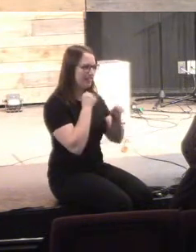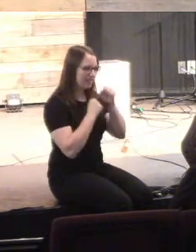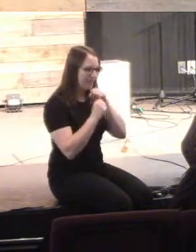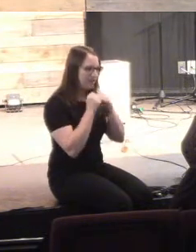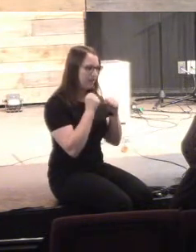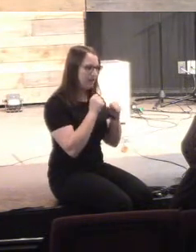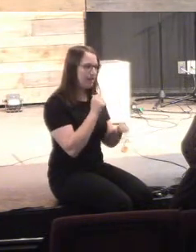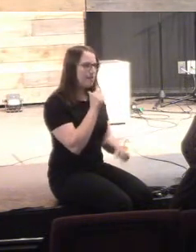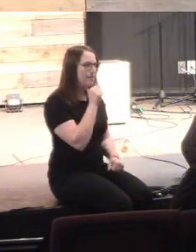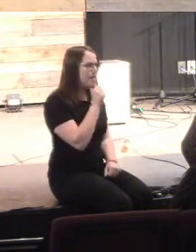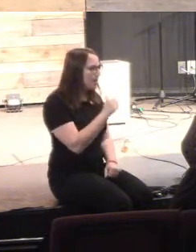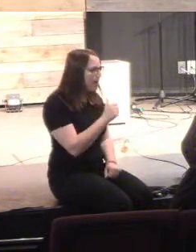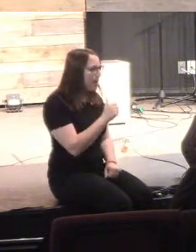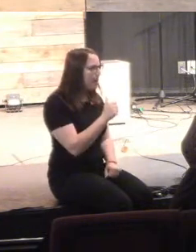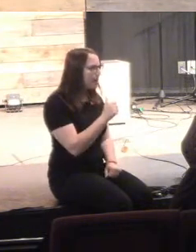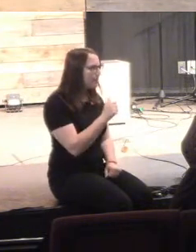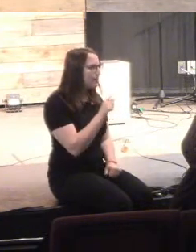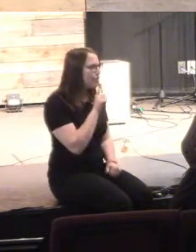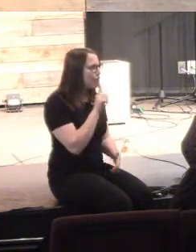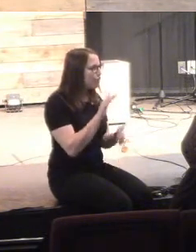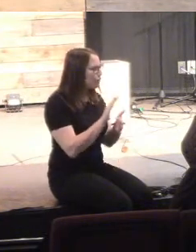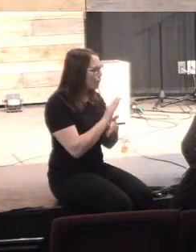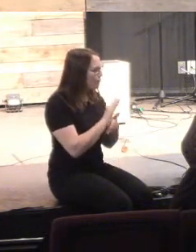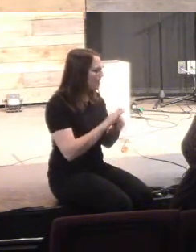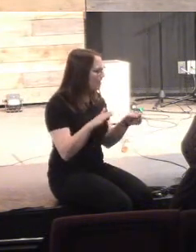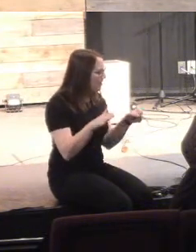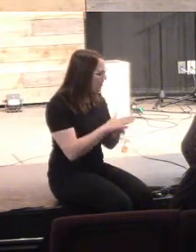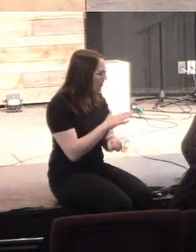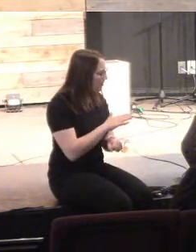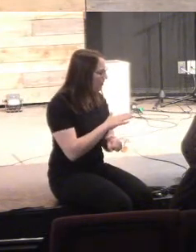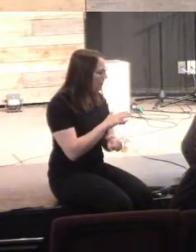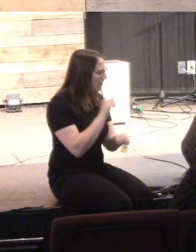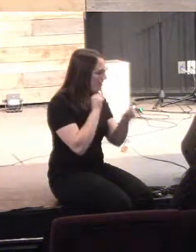actually going the full nine yards.